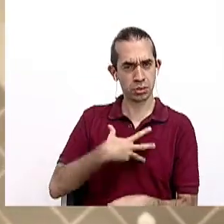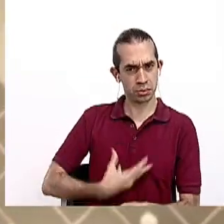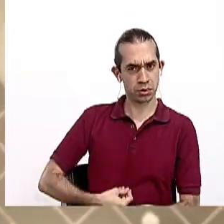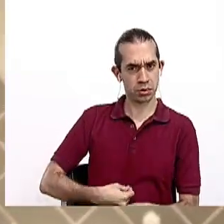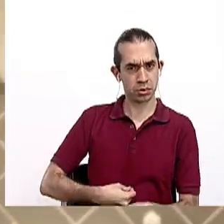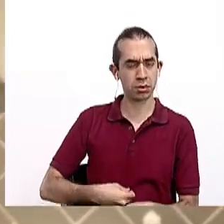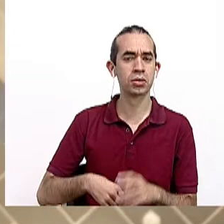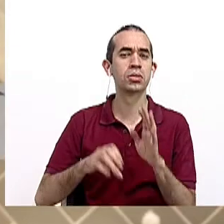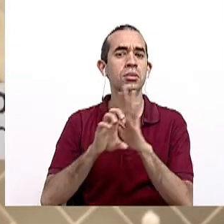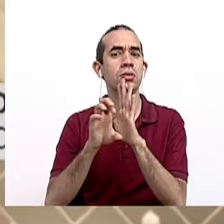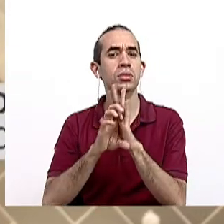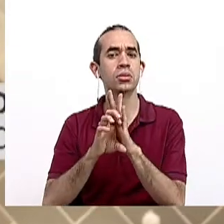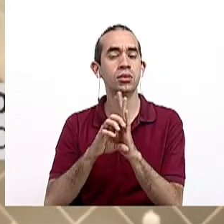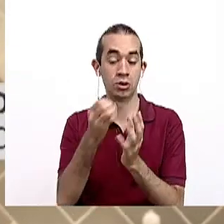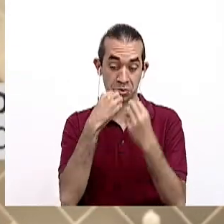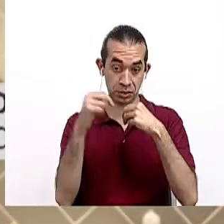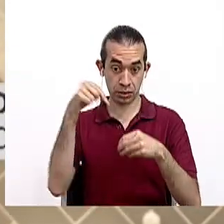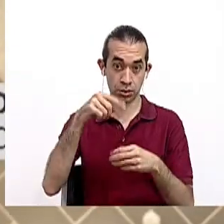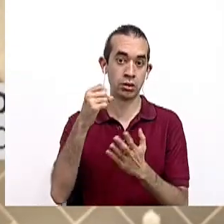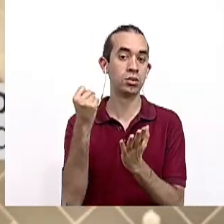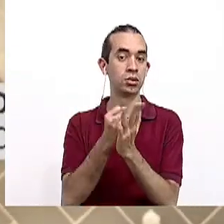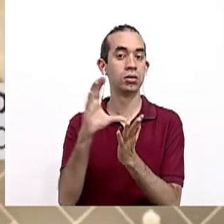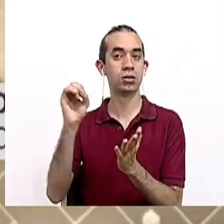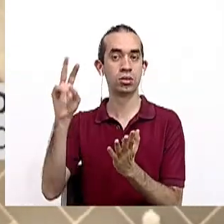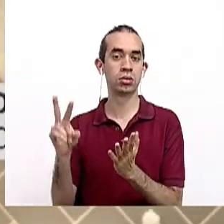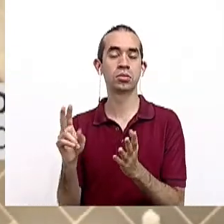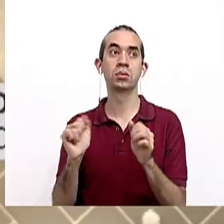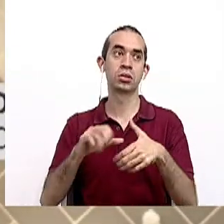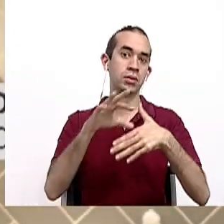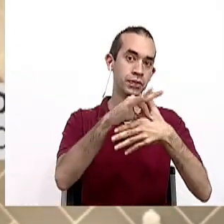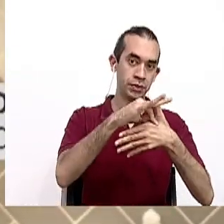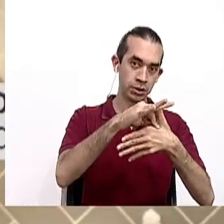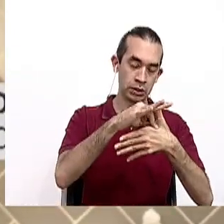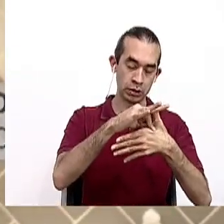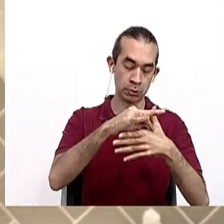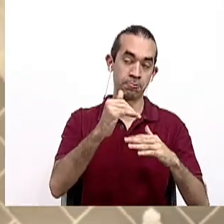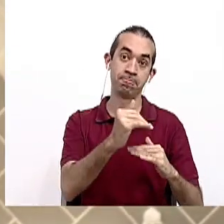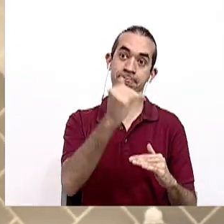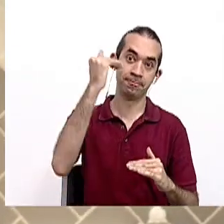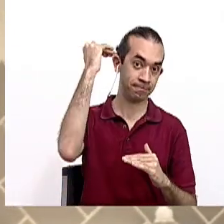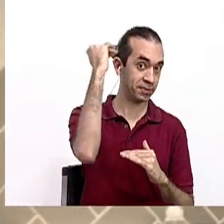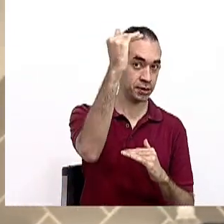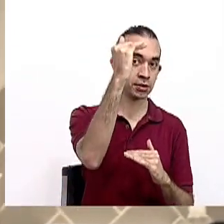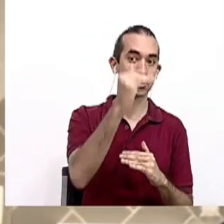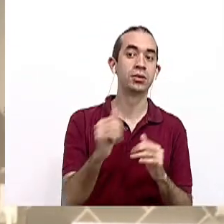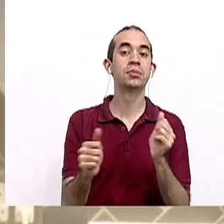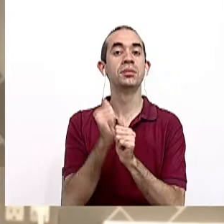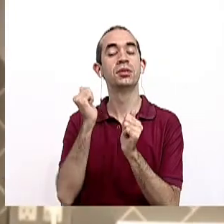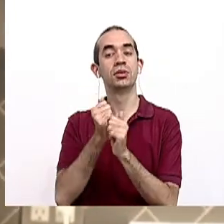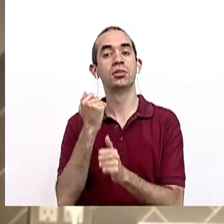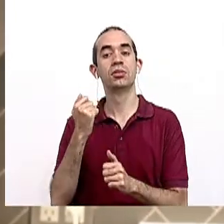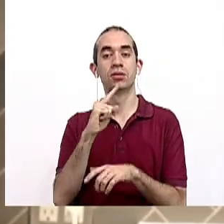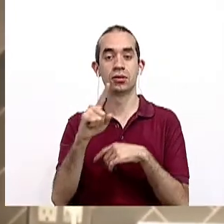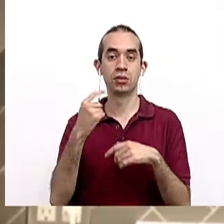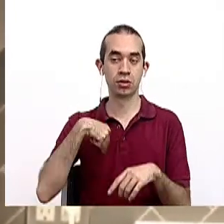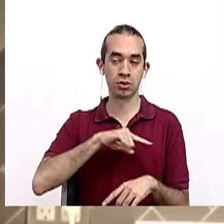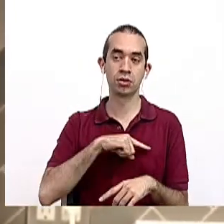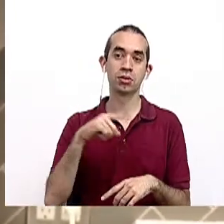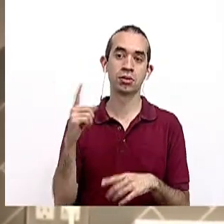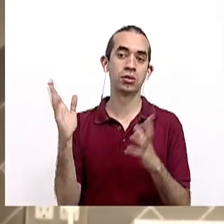you eat has a carbon footprint. You probably heard beef has one of the biggest, though most of us don't have one-ingredient